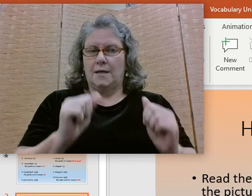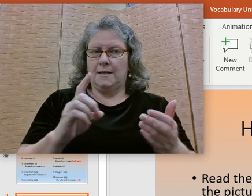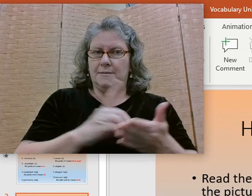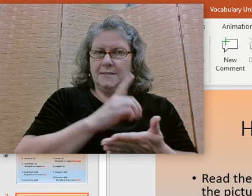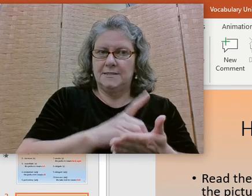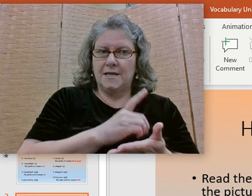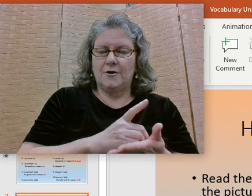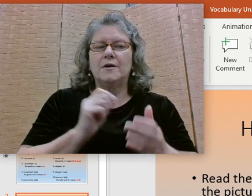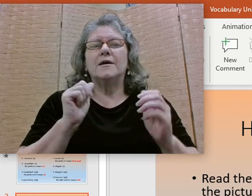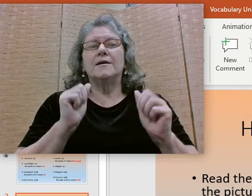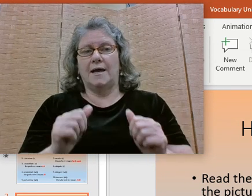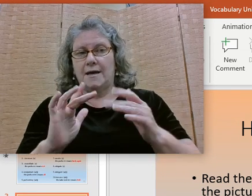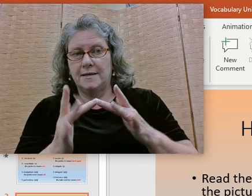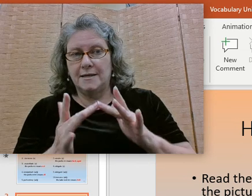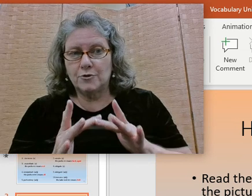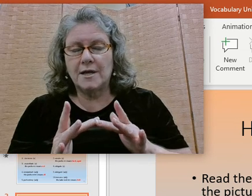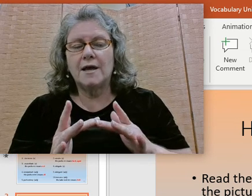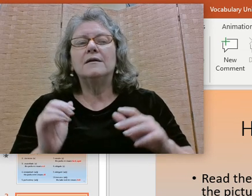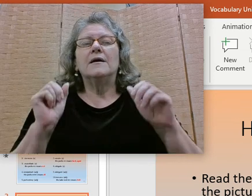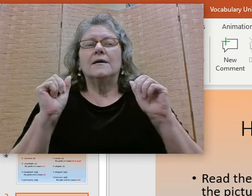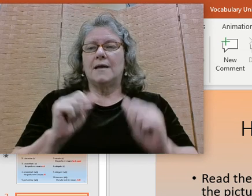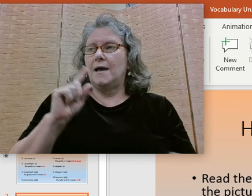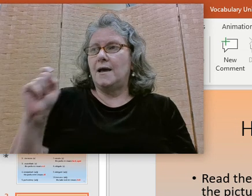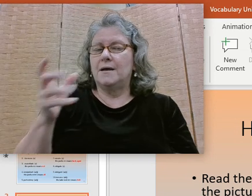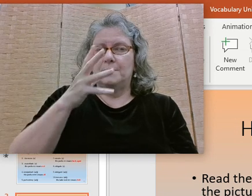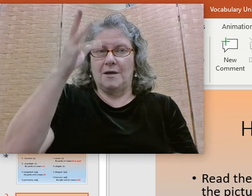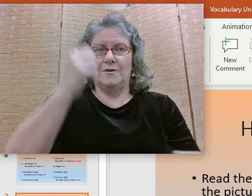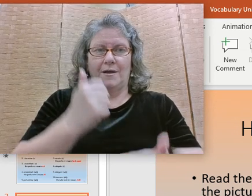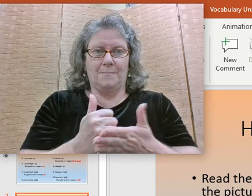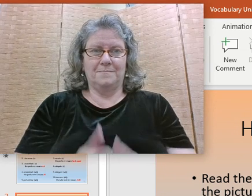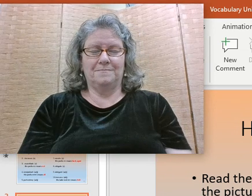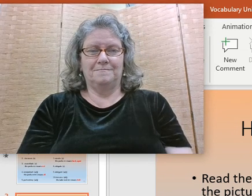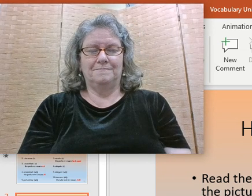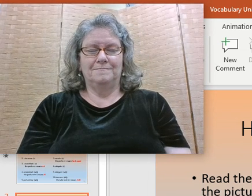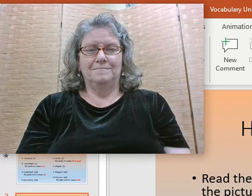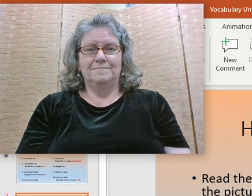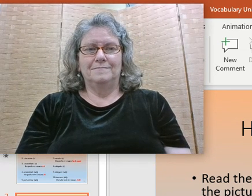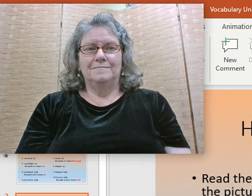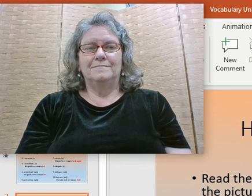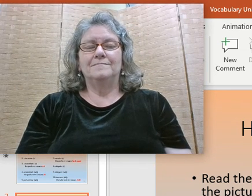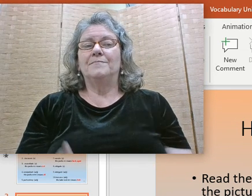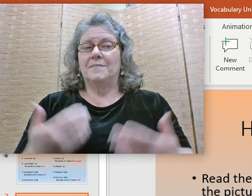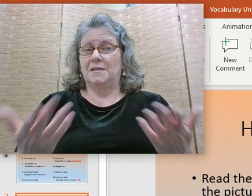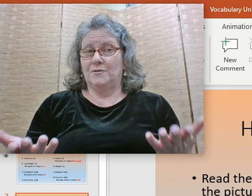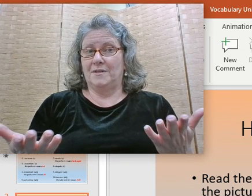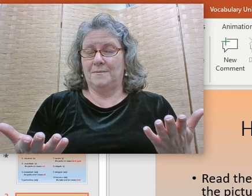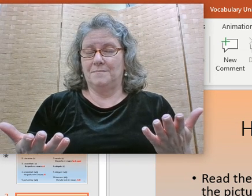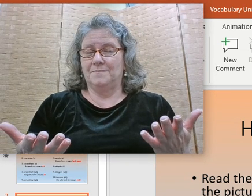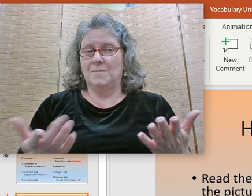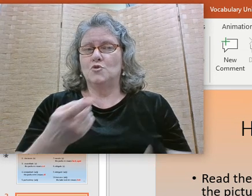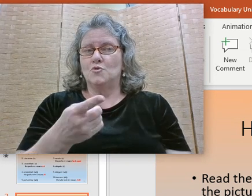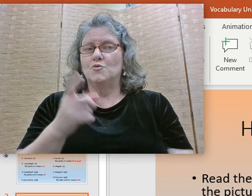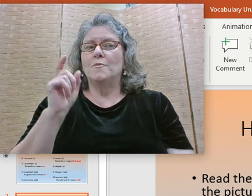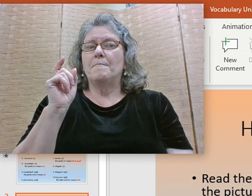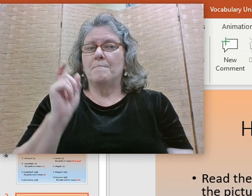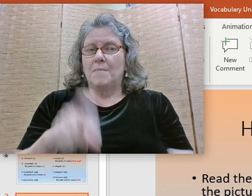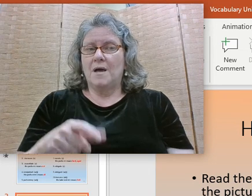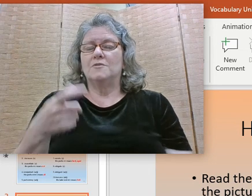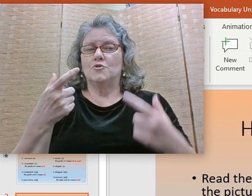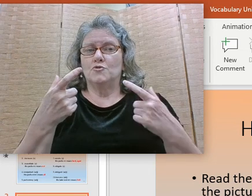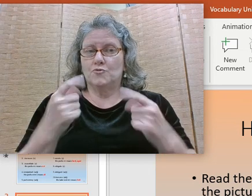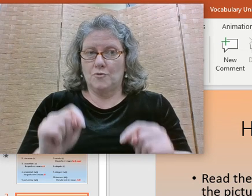you may use the internet for this step, or you may ask a parent for help with this step. But here's the thing. You must